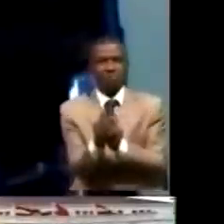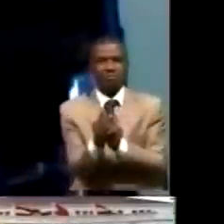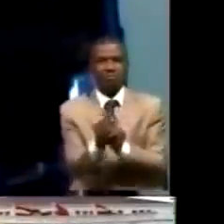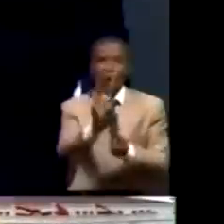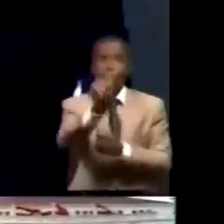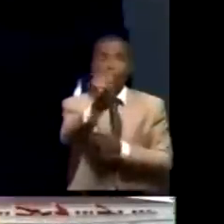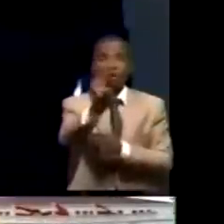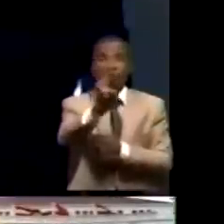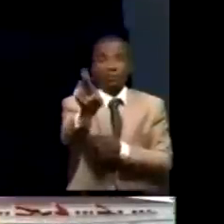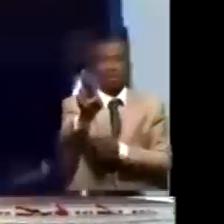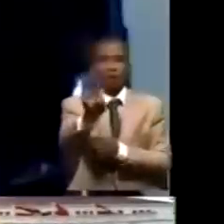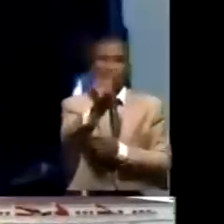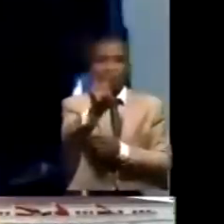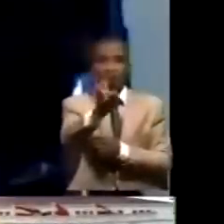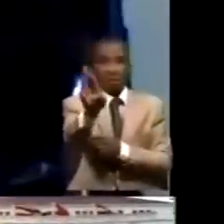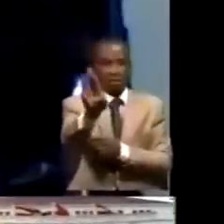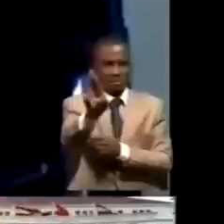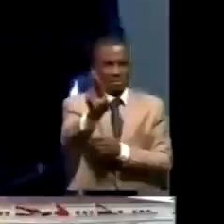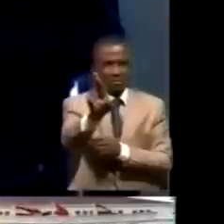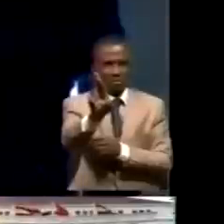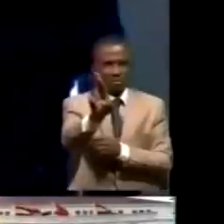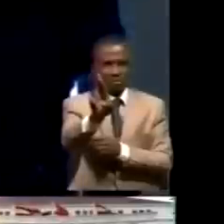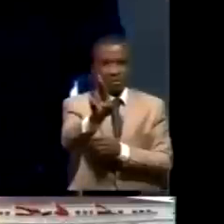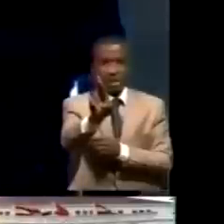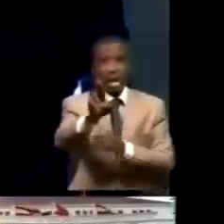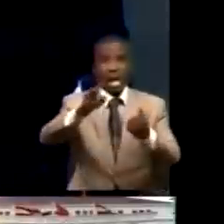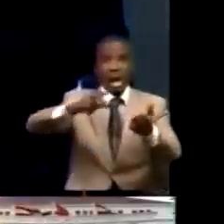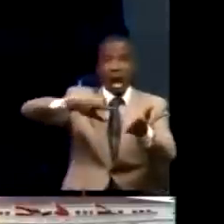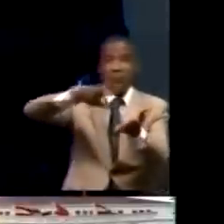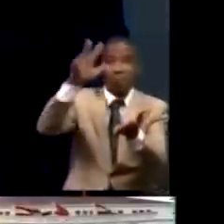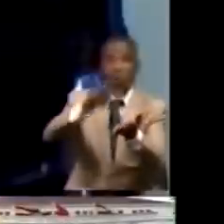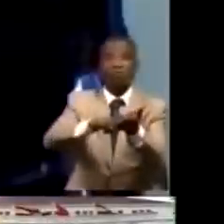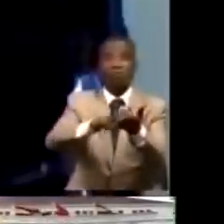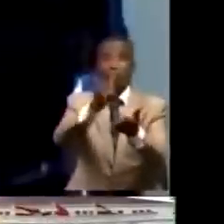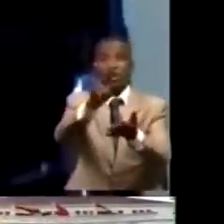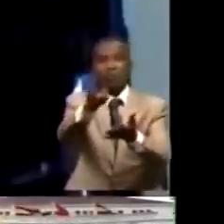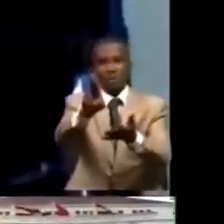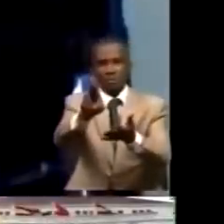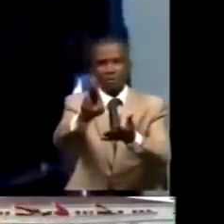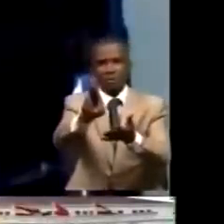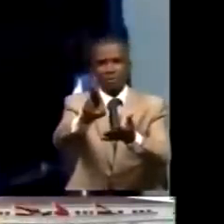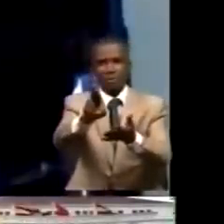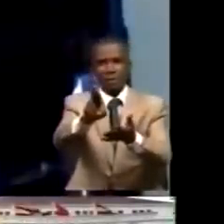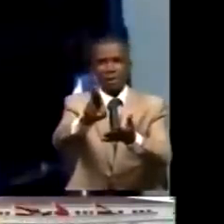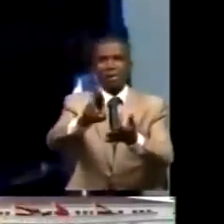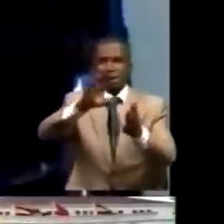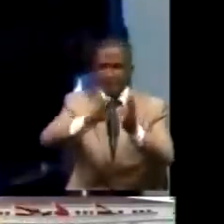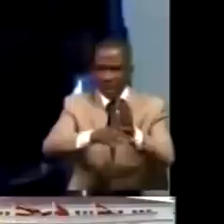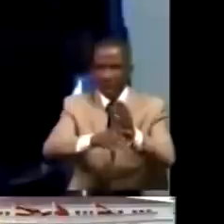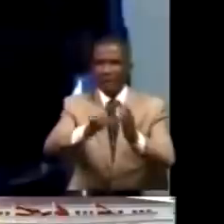Volta region. Yes. Volta. Mm-hmm. I certified Volta region. Good. Let's go again on to the